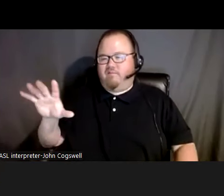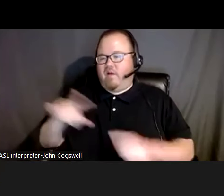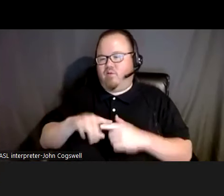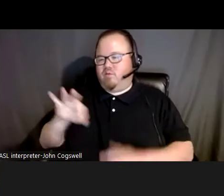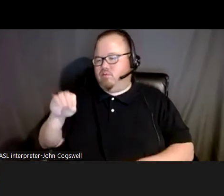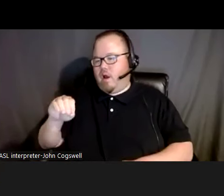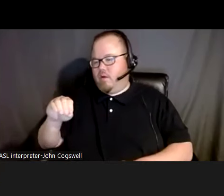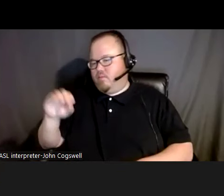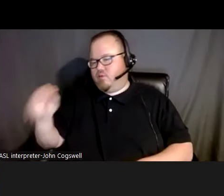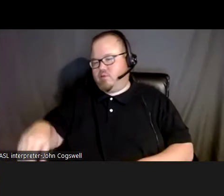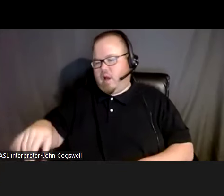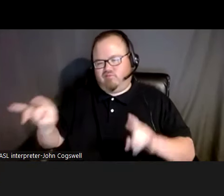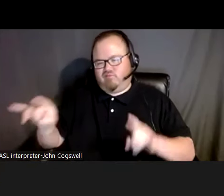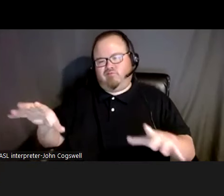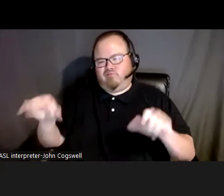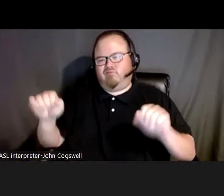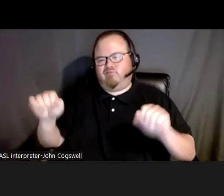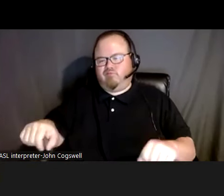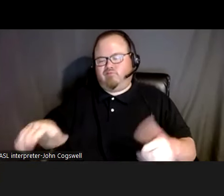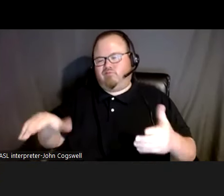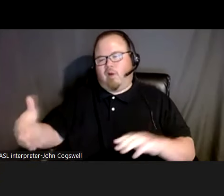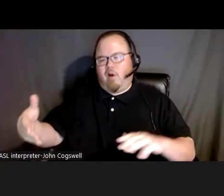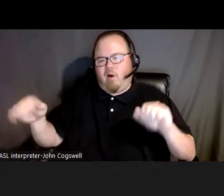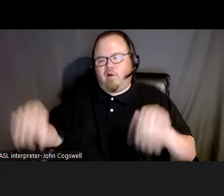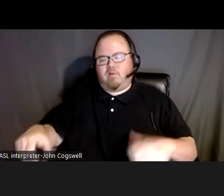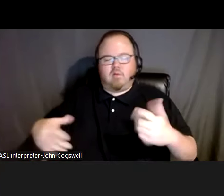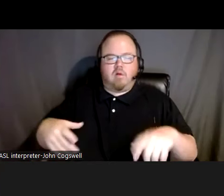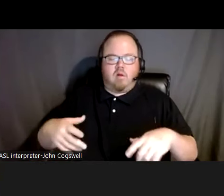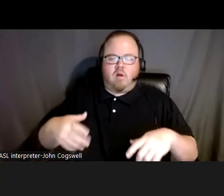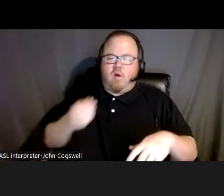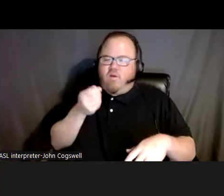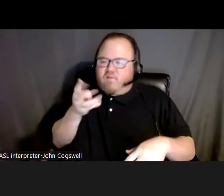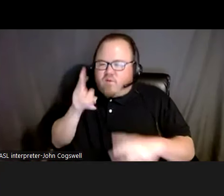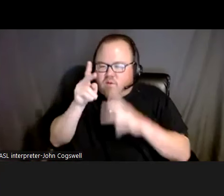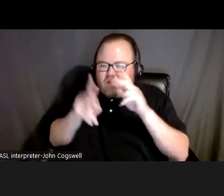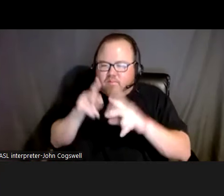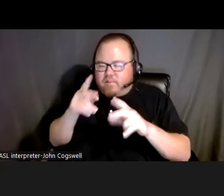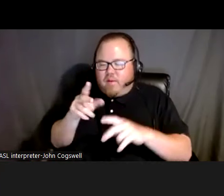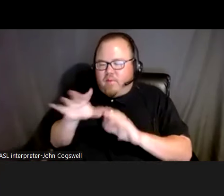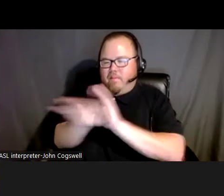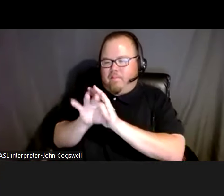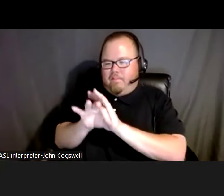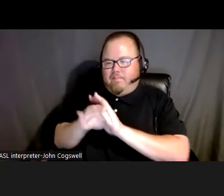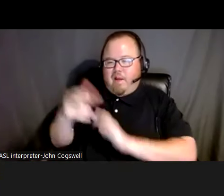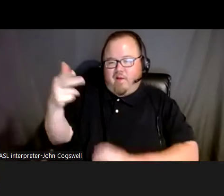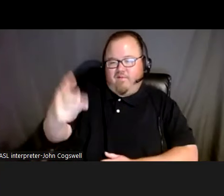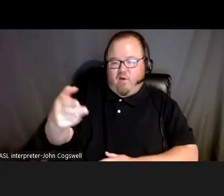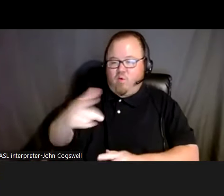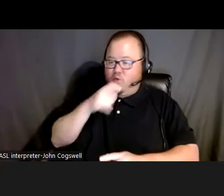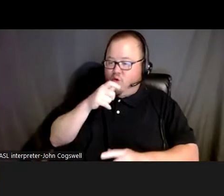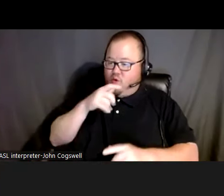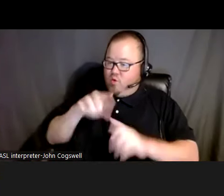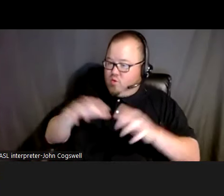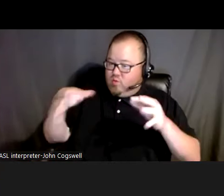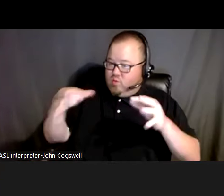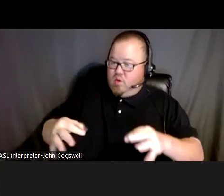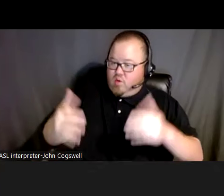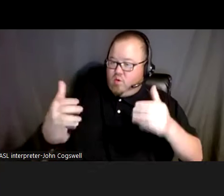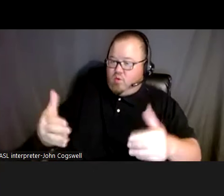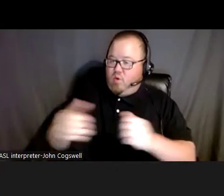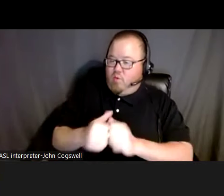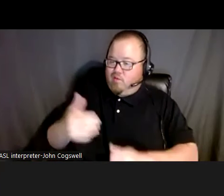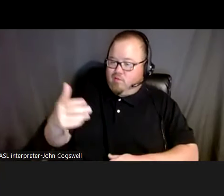of the time. Very few people choose to attempt suicide by firearm, but those who choose to attempt that with that